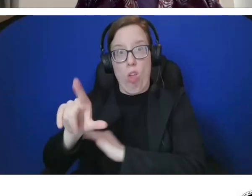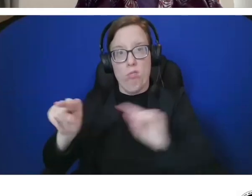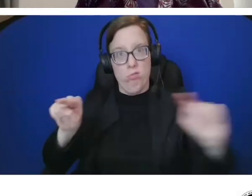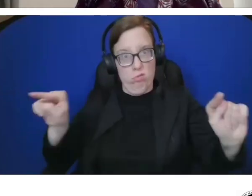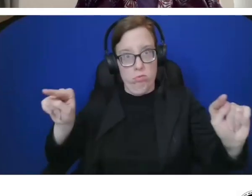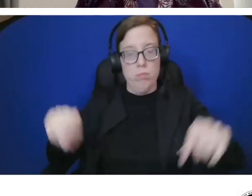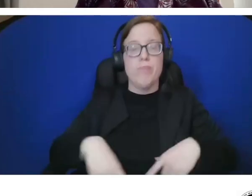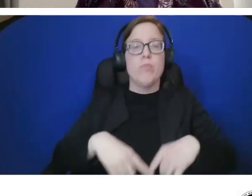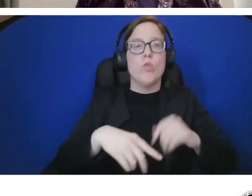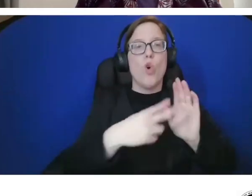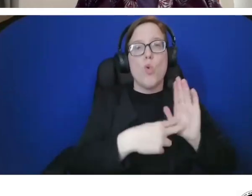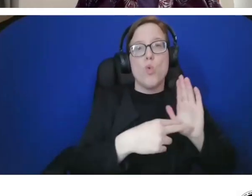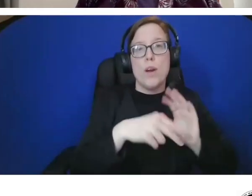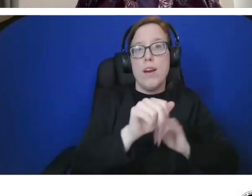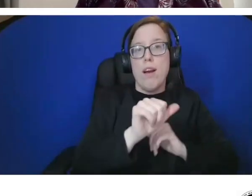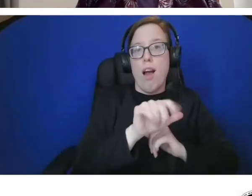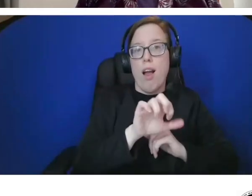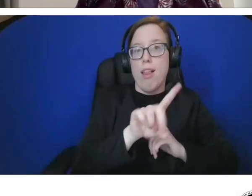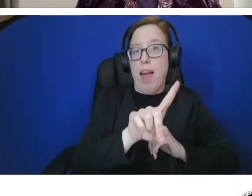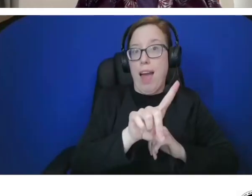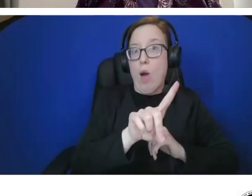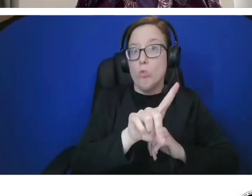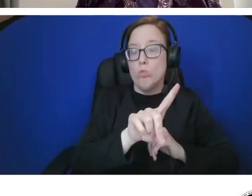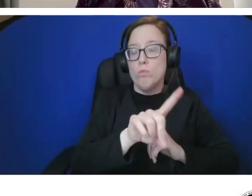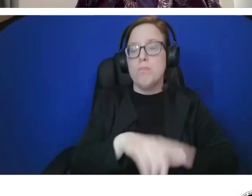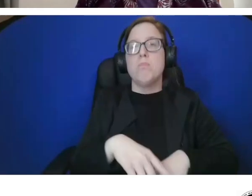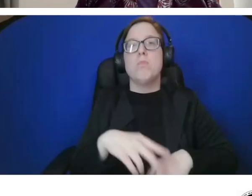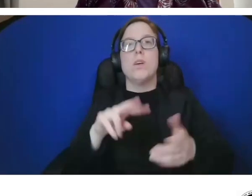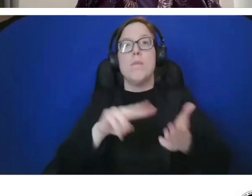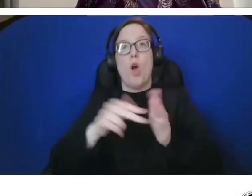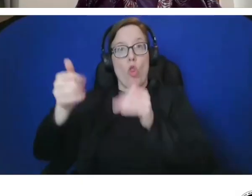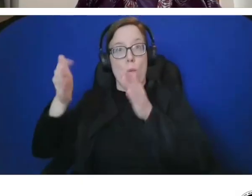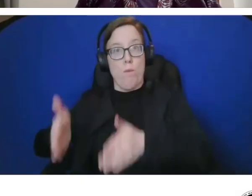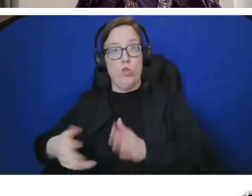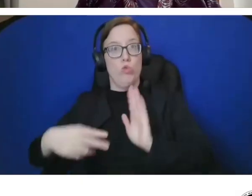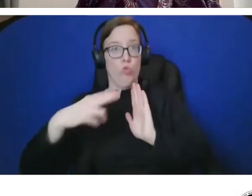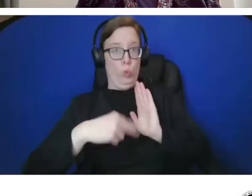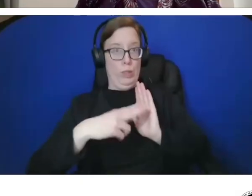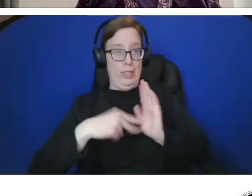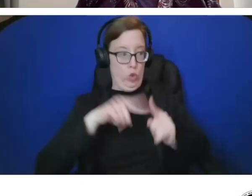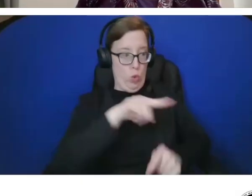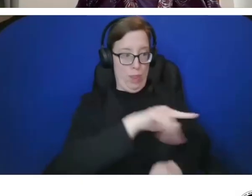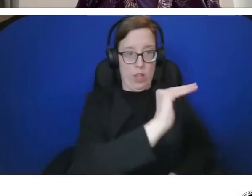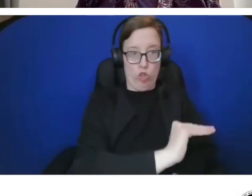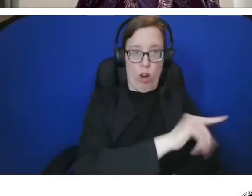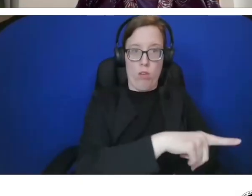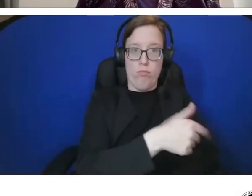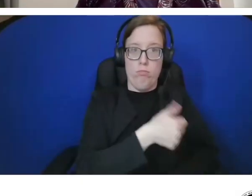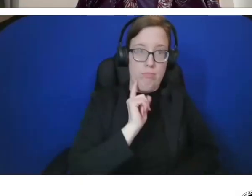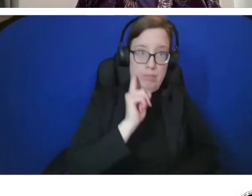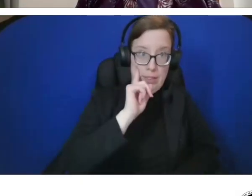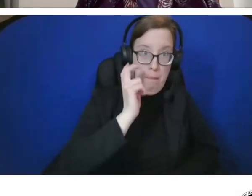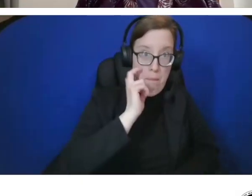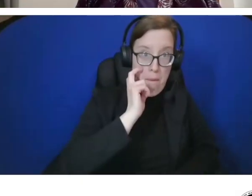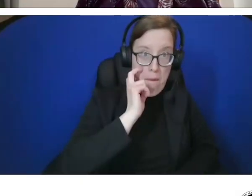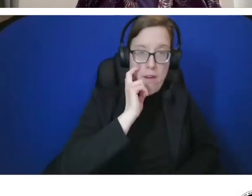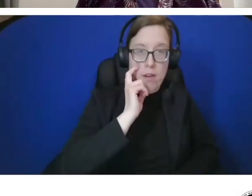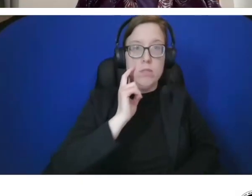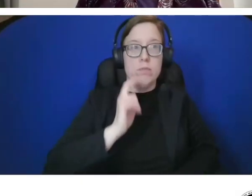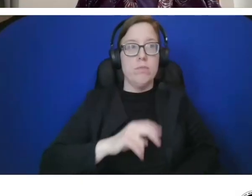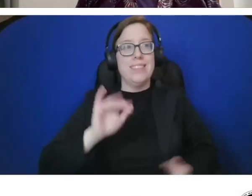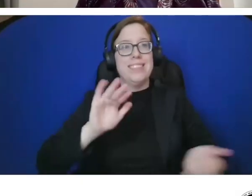And then read alouds would be another. Read alouds are when someone else reads to the child who's deafblind,